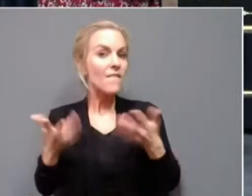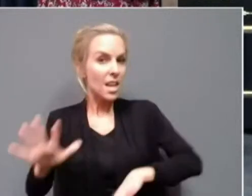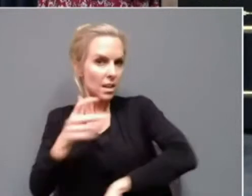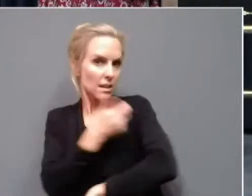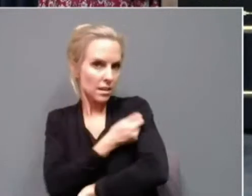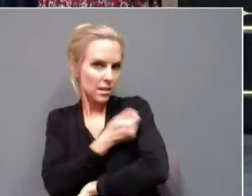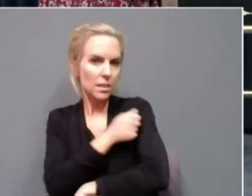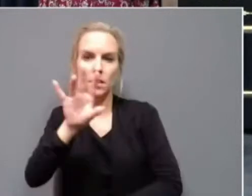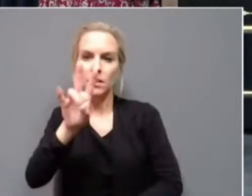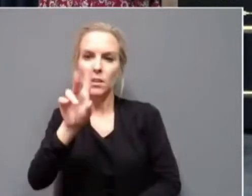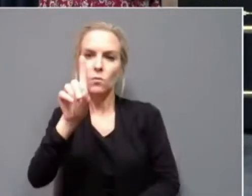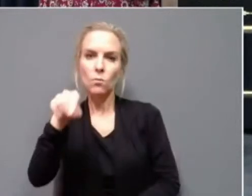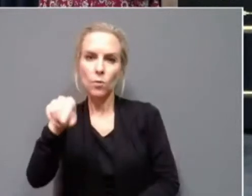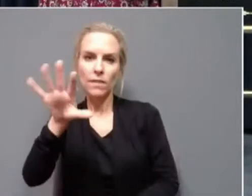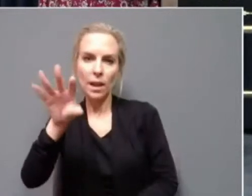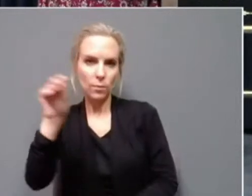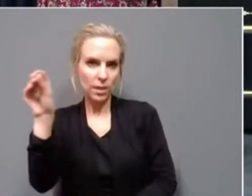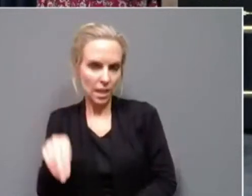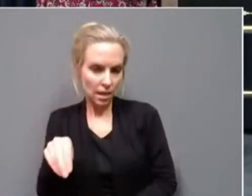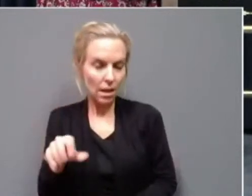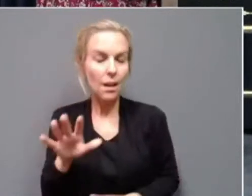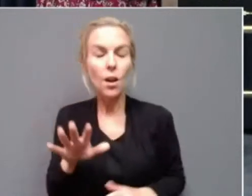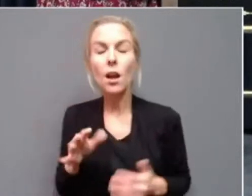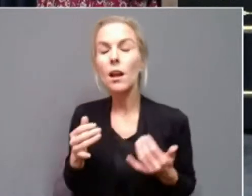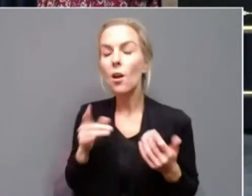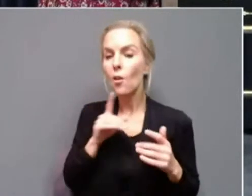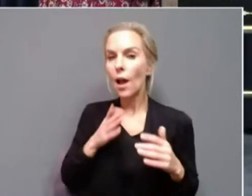71.75%. And I'm also happy to report that this week